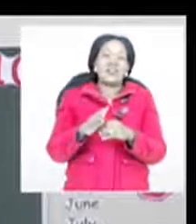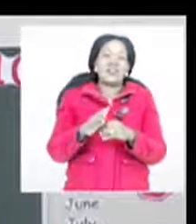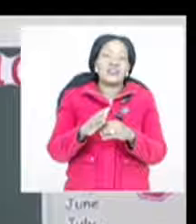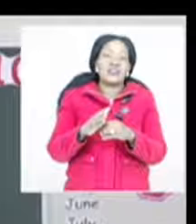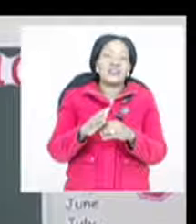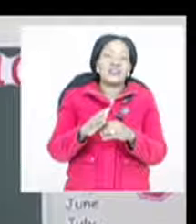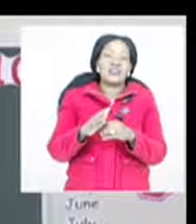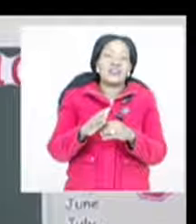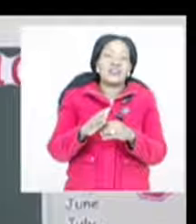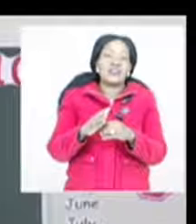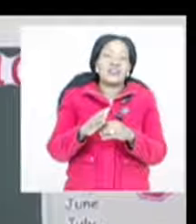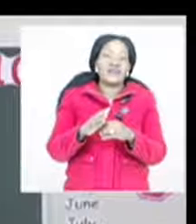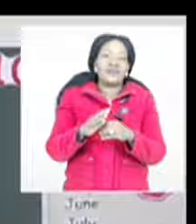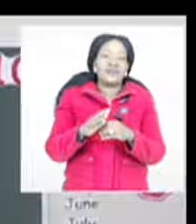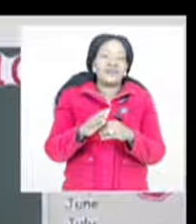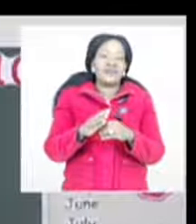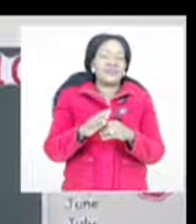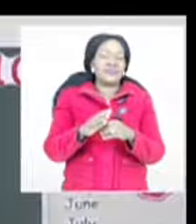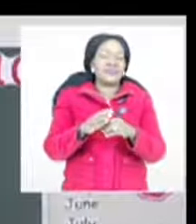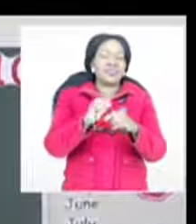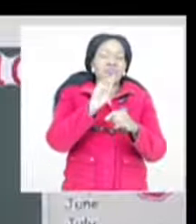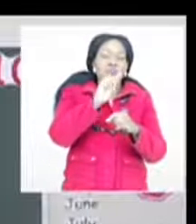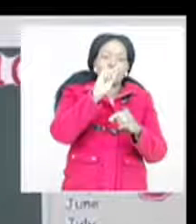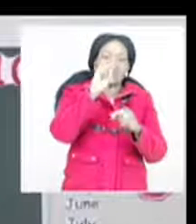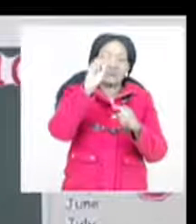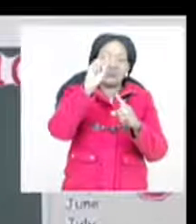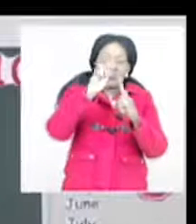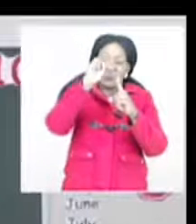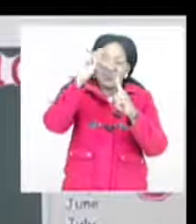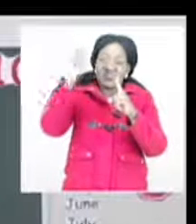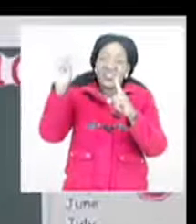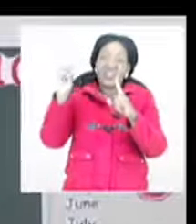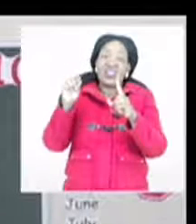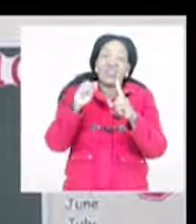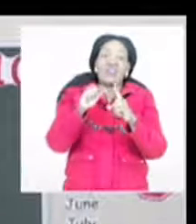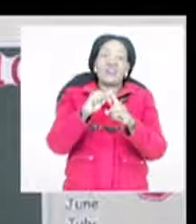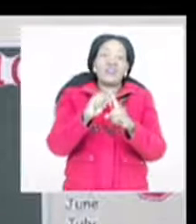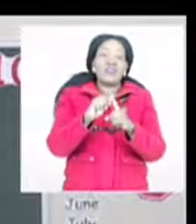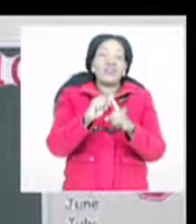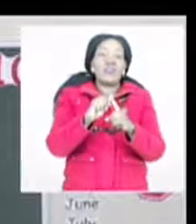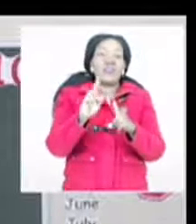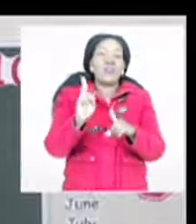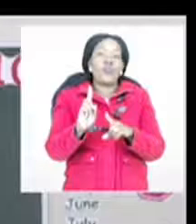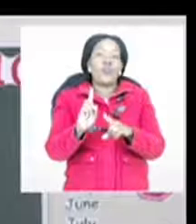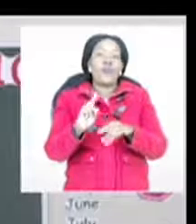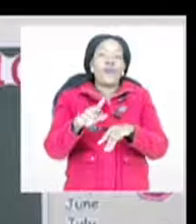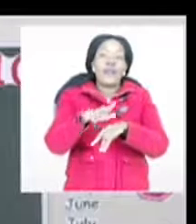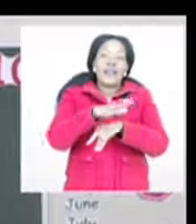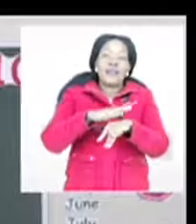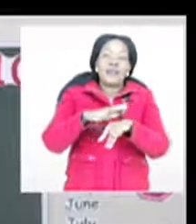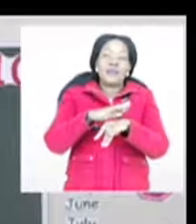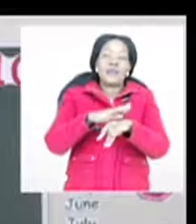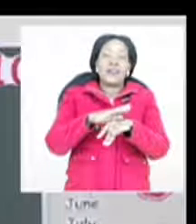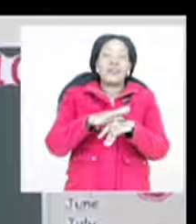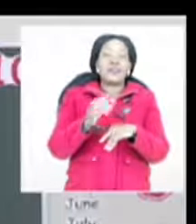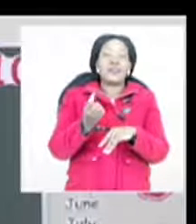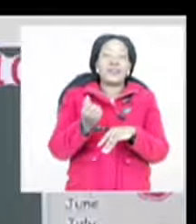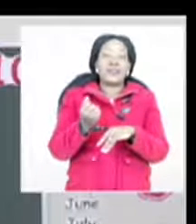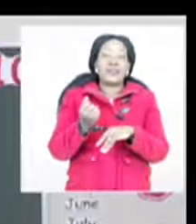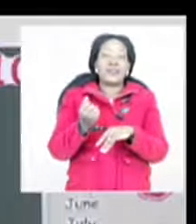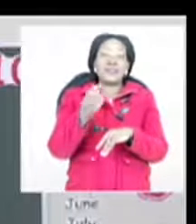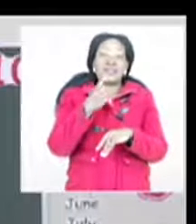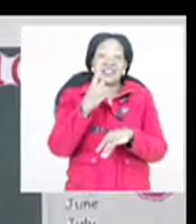going to trace the dots on your page, what animal you will find. Make sure you start at number